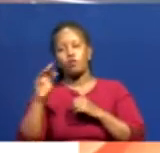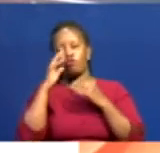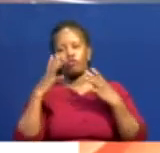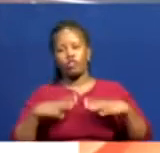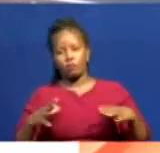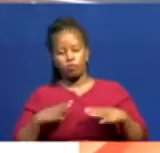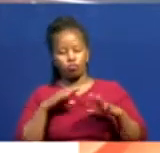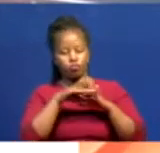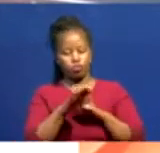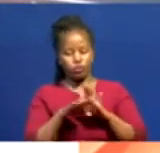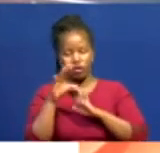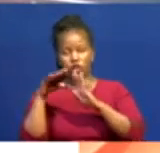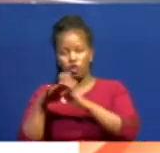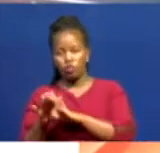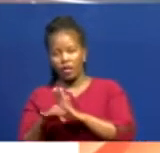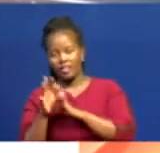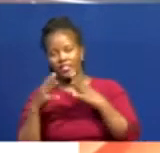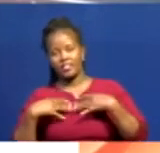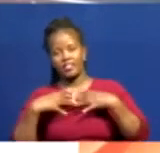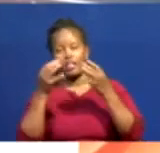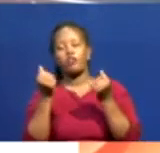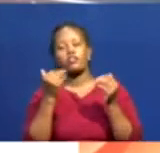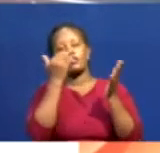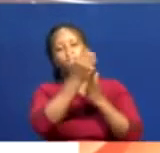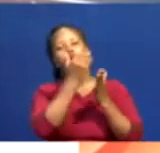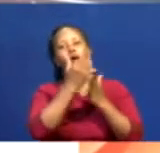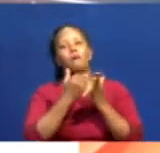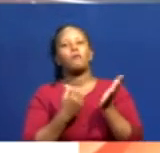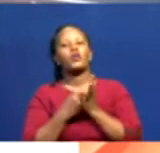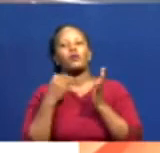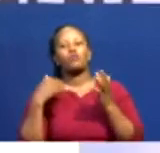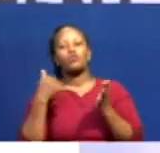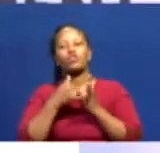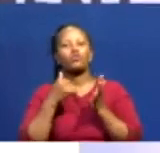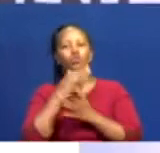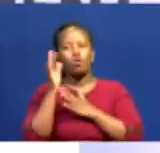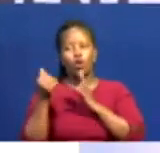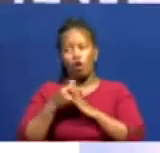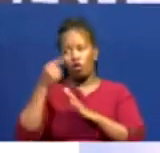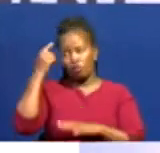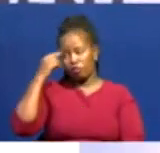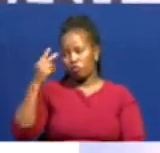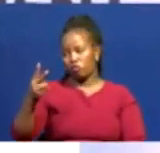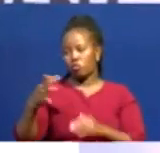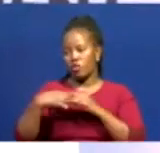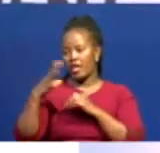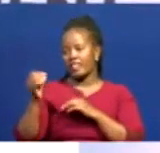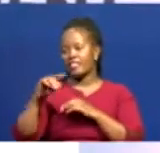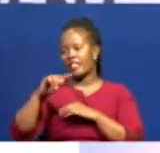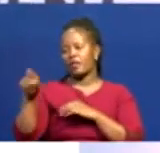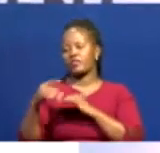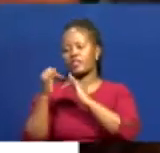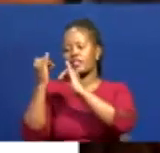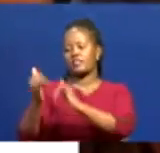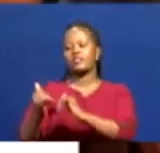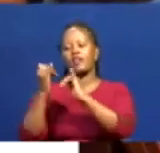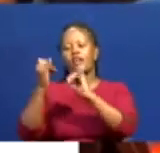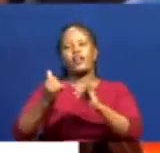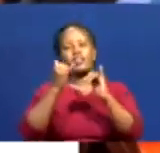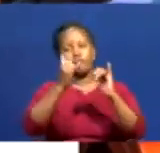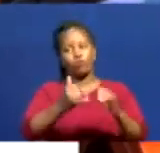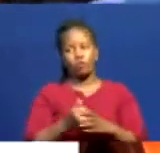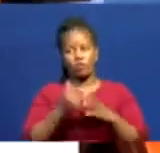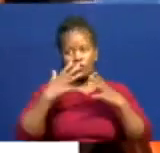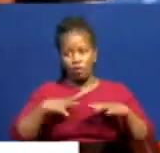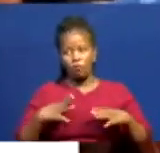to access health services. The scheme will cater for all premiums for 280,000 individuals. Residents will access, among